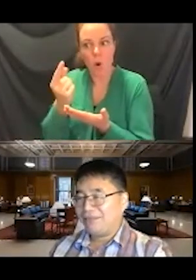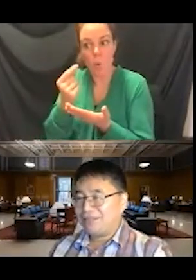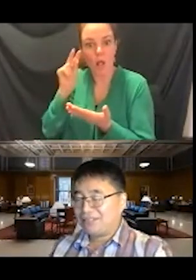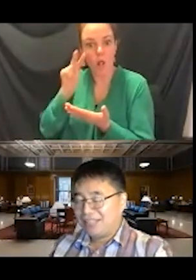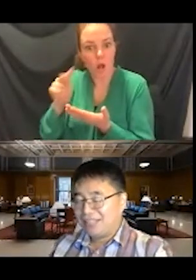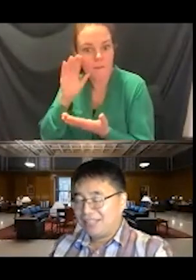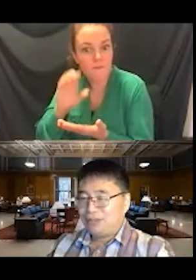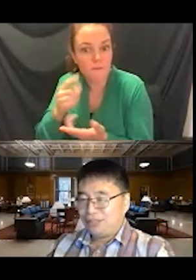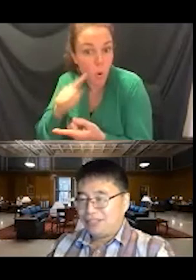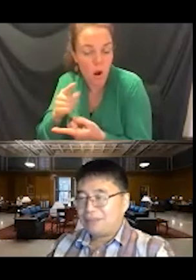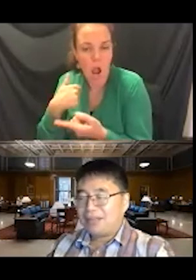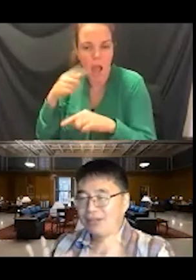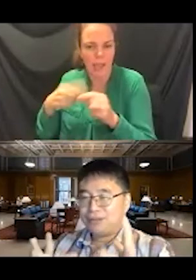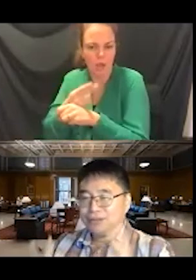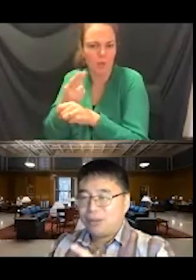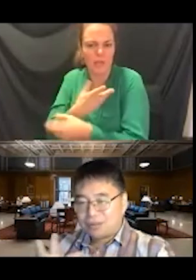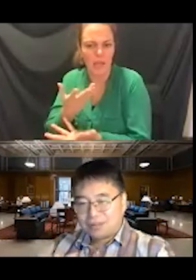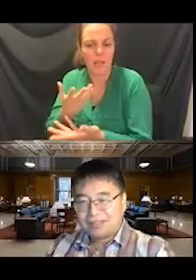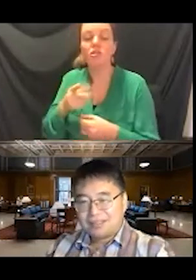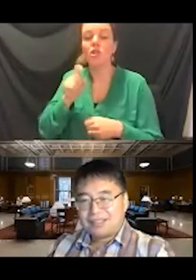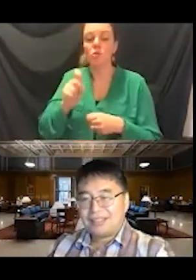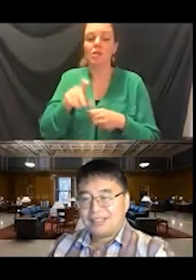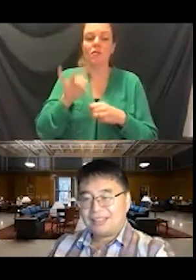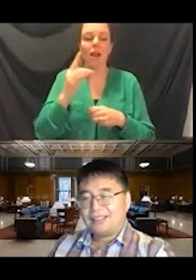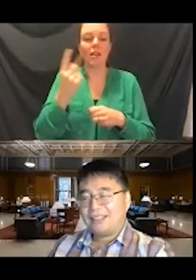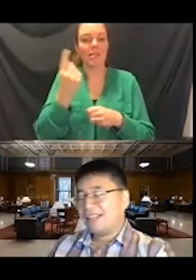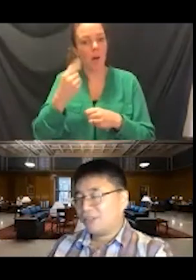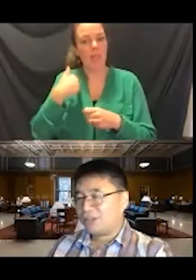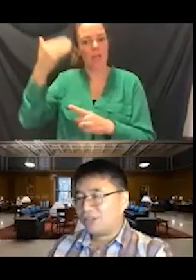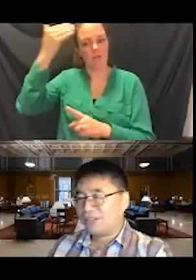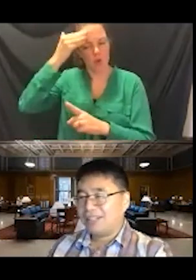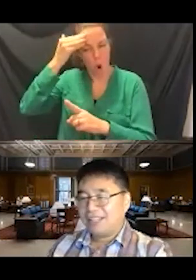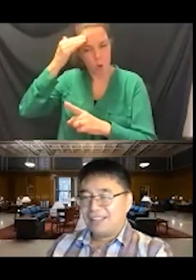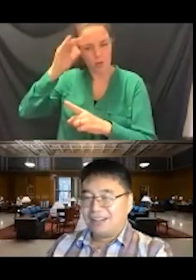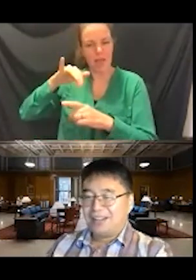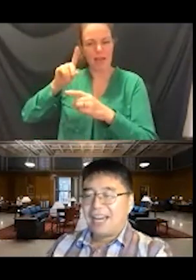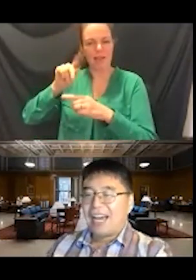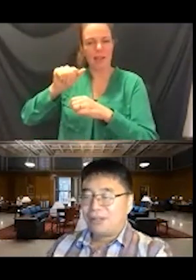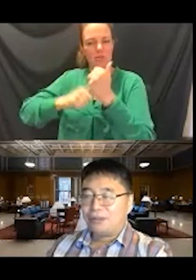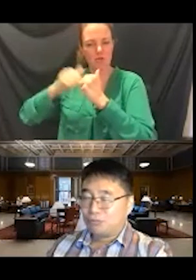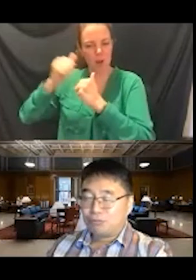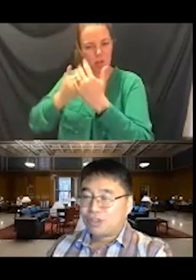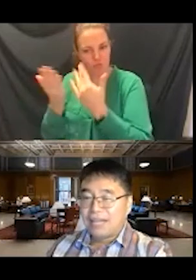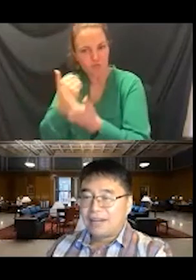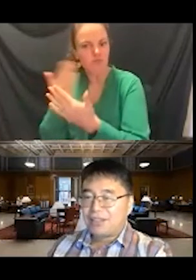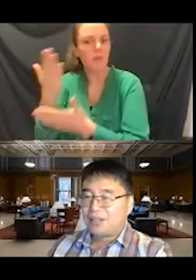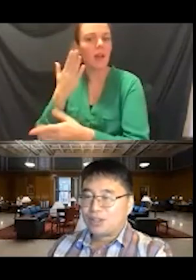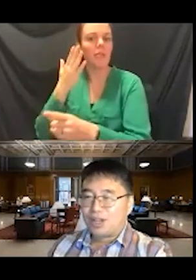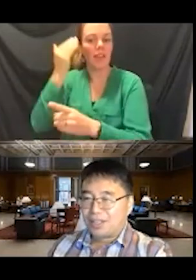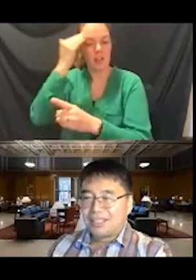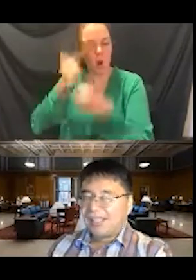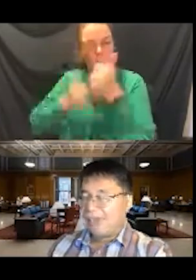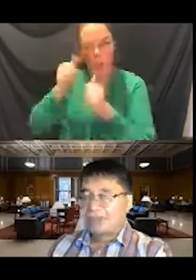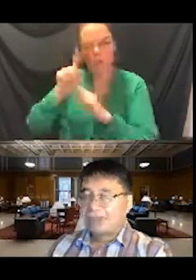need to have this, you need somebody who knows the data structure, how and which data fields